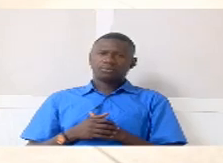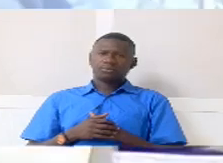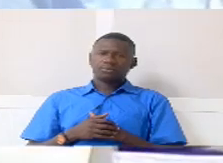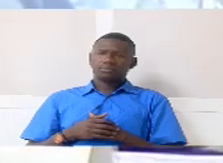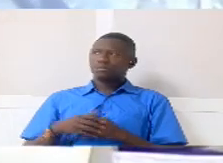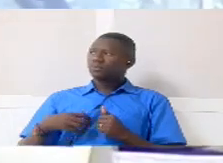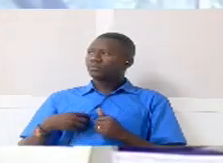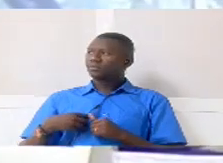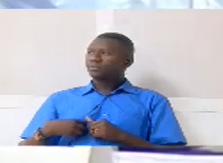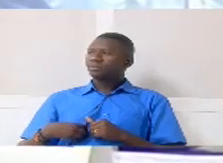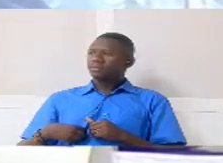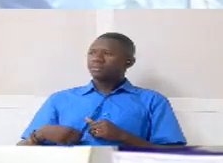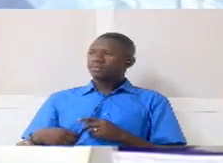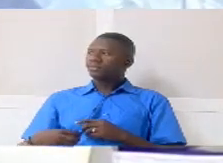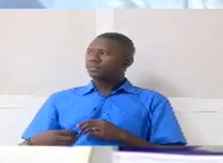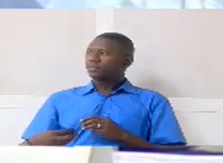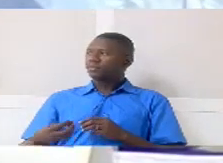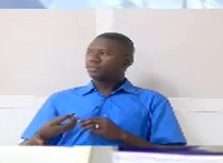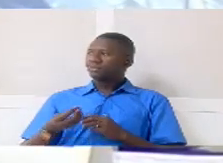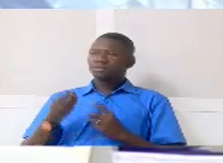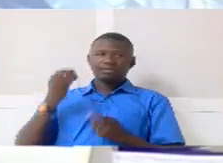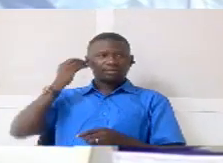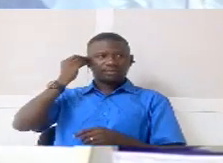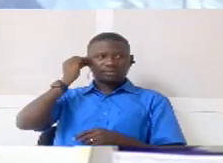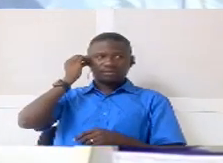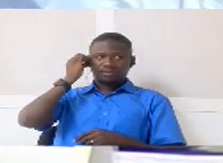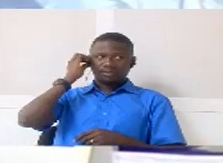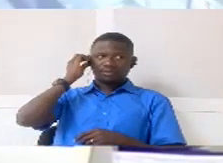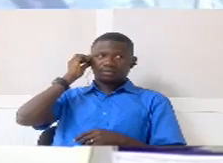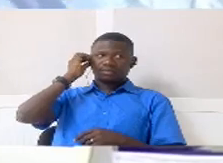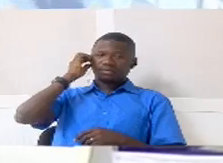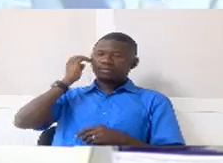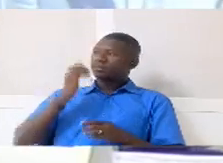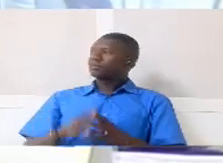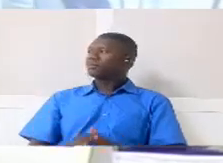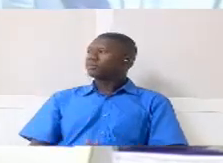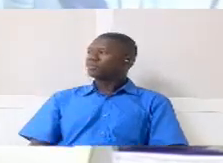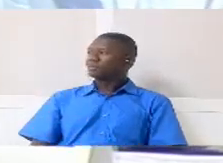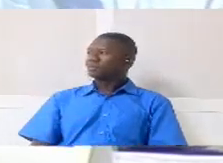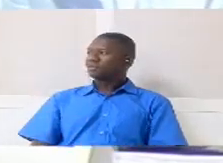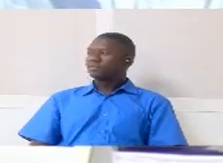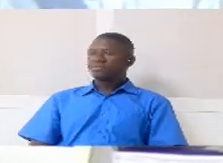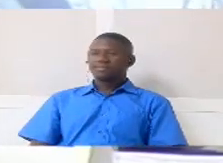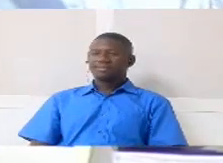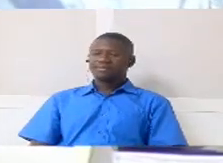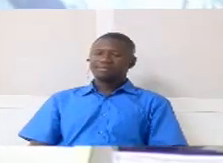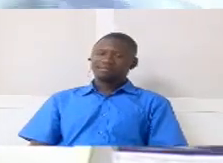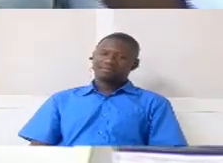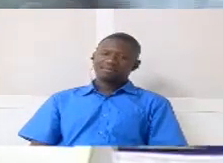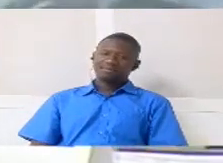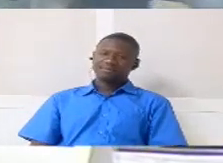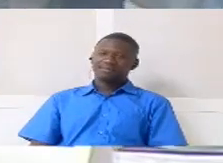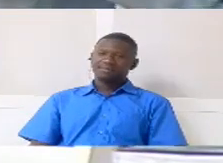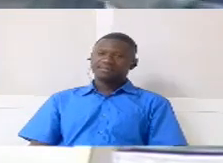dal. Well, you completed the question and asked it in a more complete fashion than